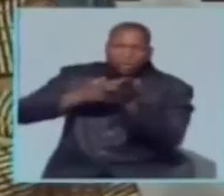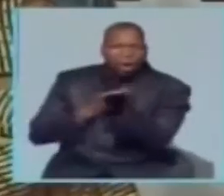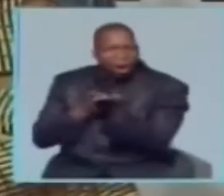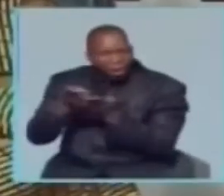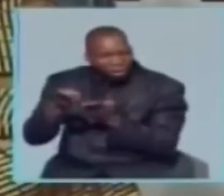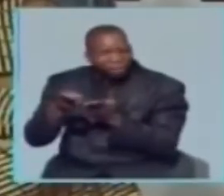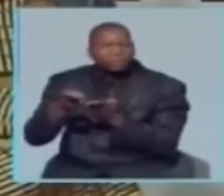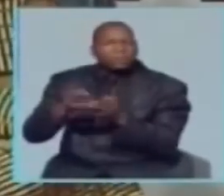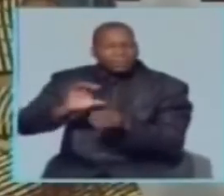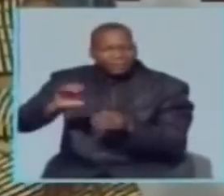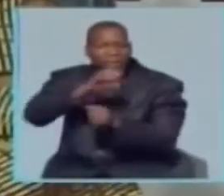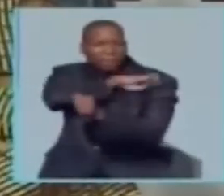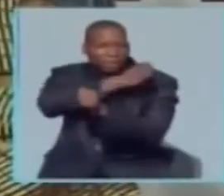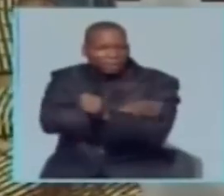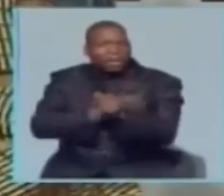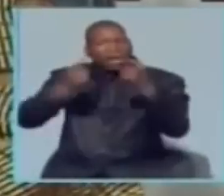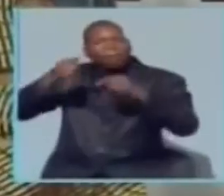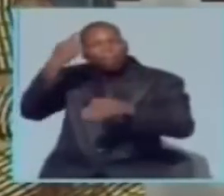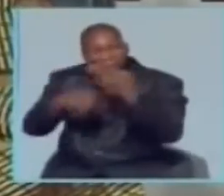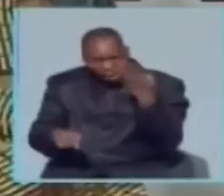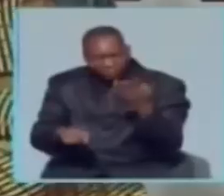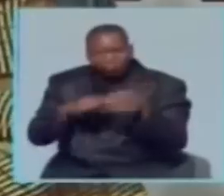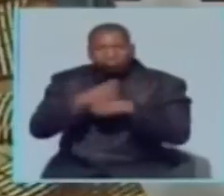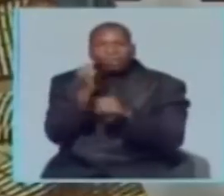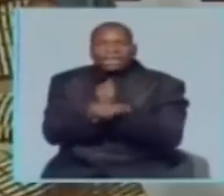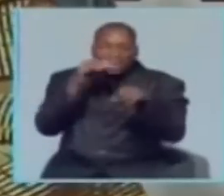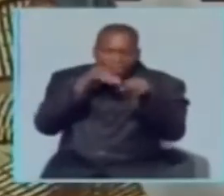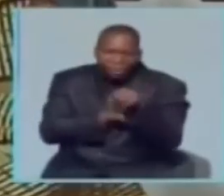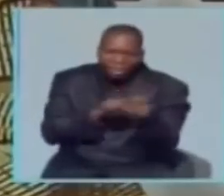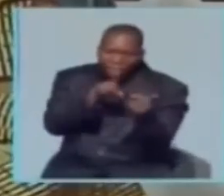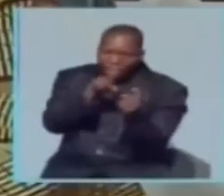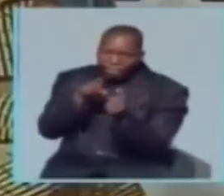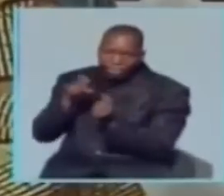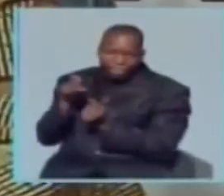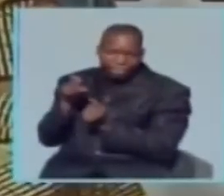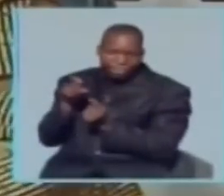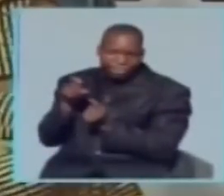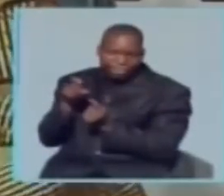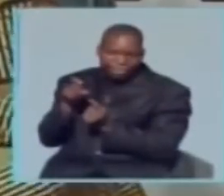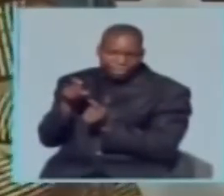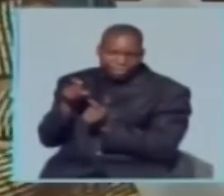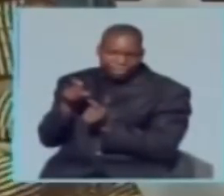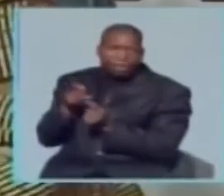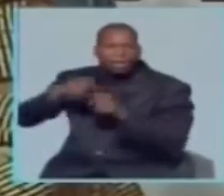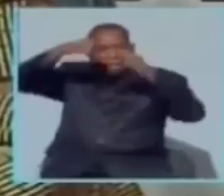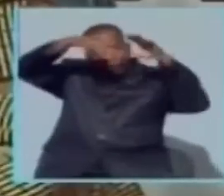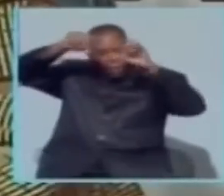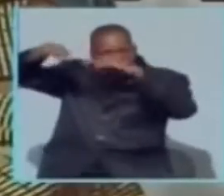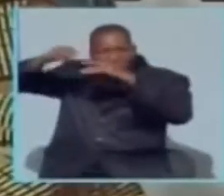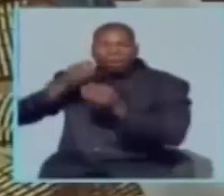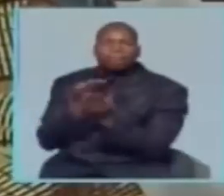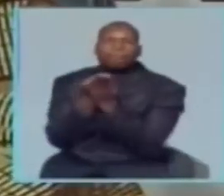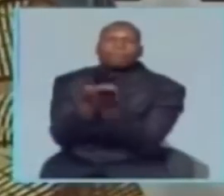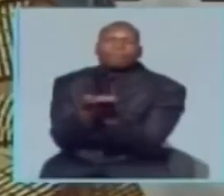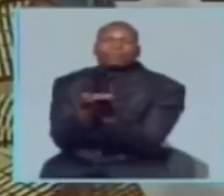in the energy sector now for us to attract investment. I think ZESCO then went back and made proposals.